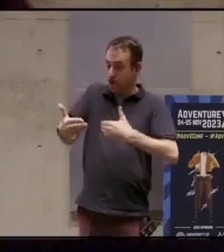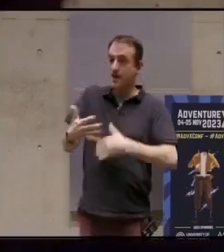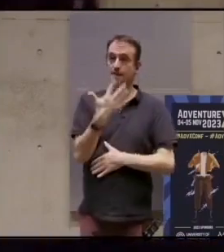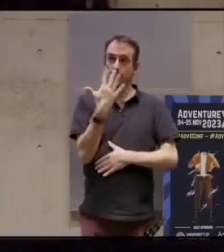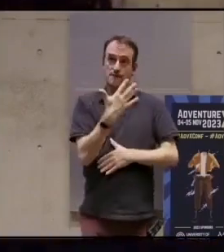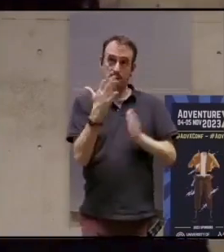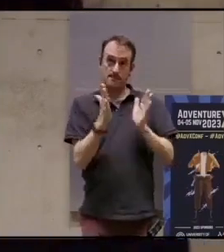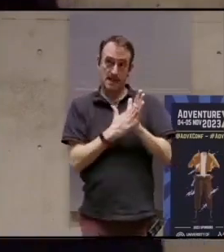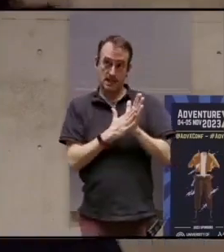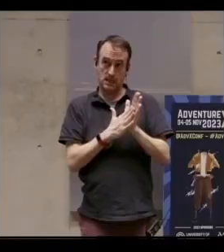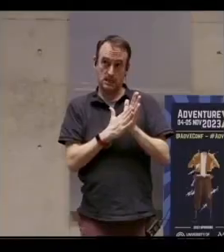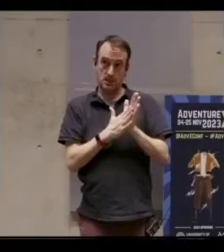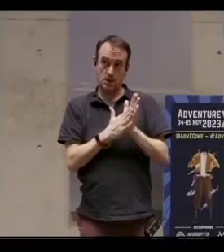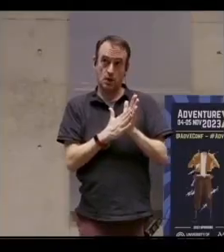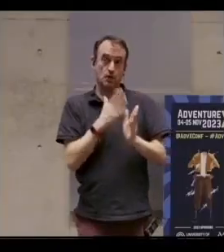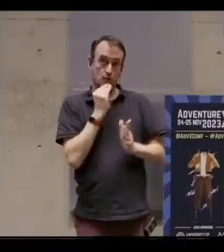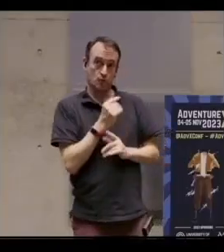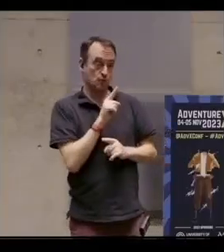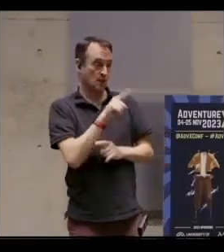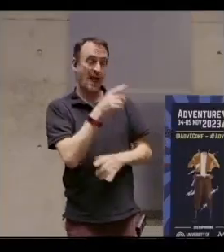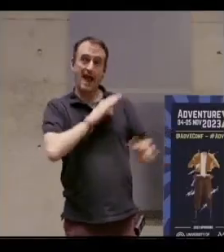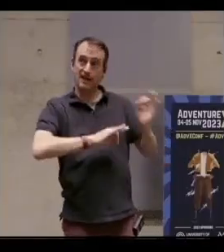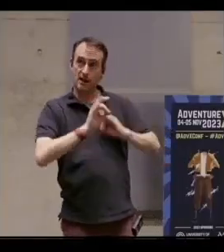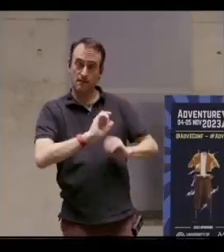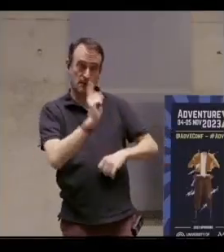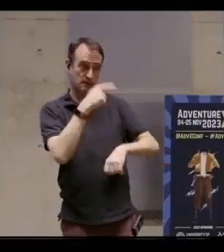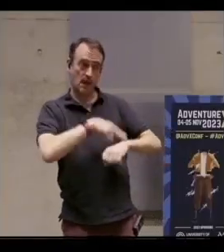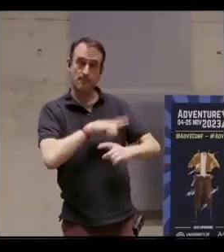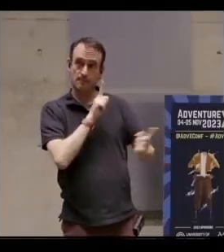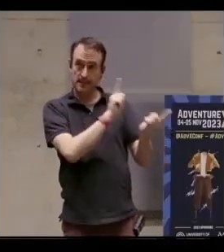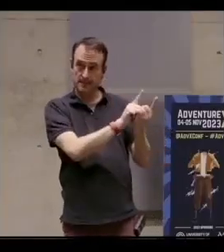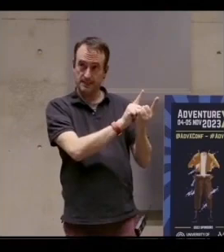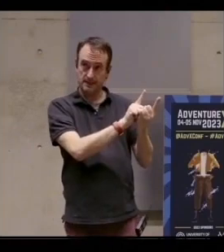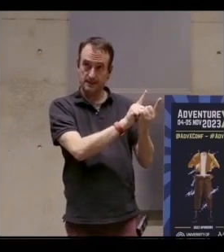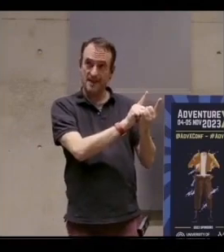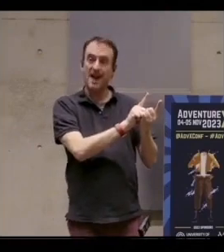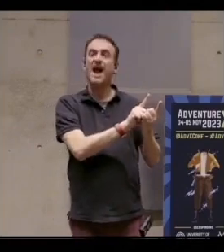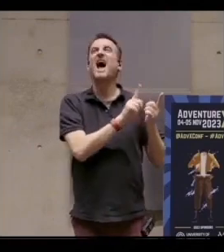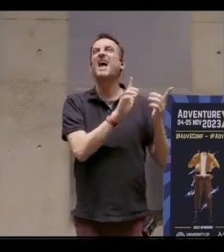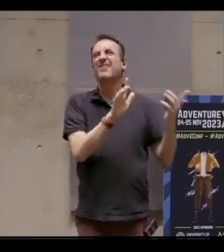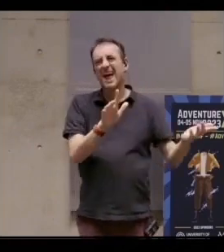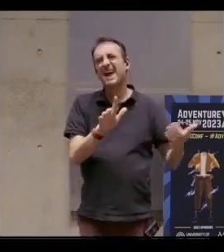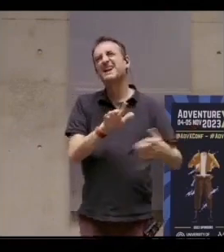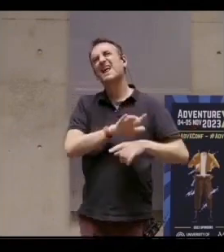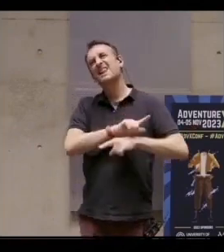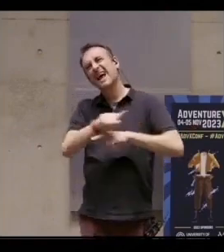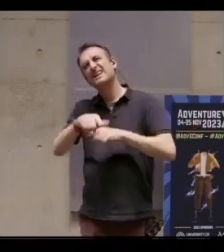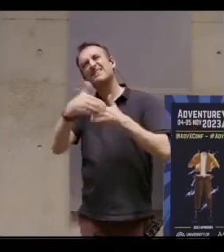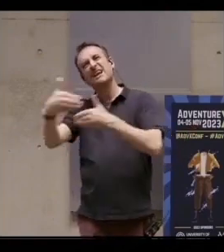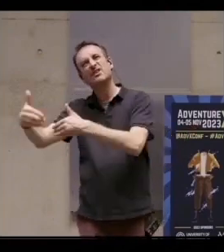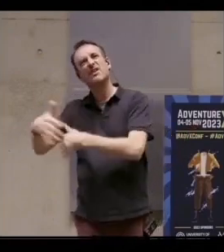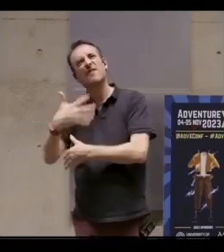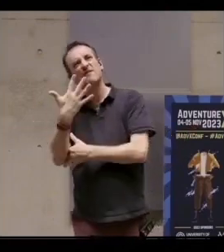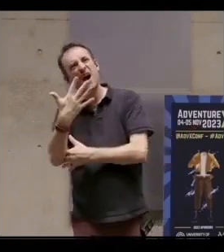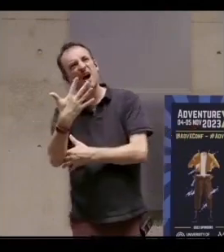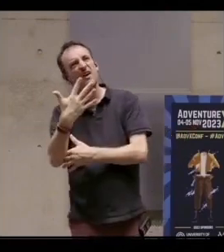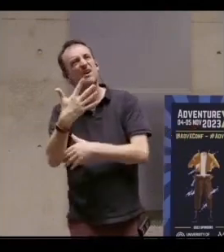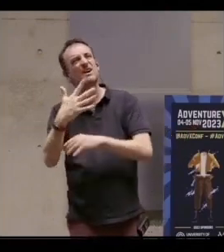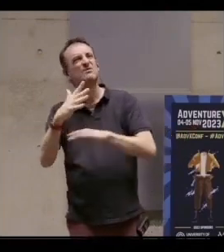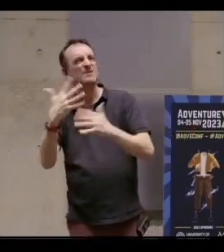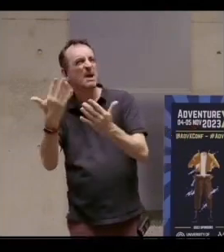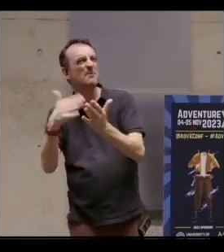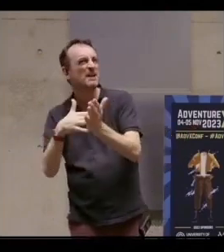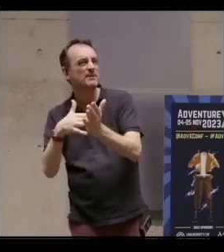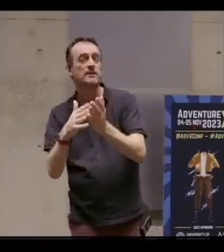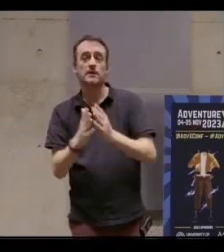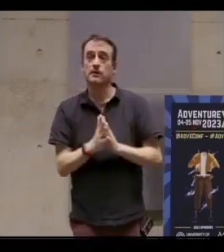first time that I'm meeting an actor, and then 5 or 10 minutes at the beginning of every later session with them. So I need to introduce myself. I